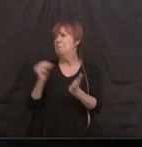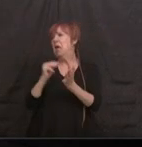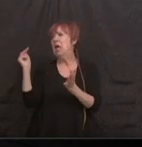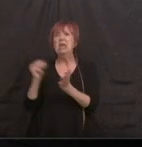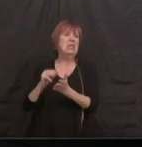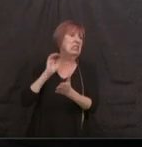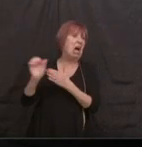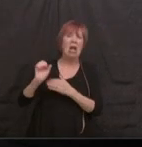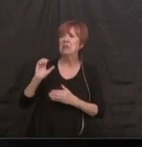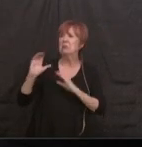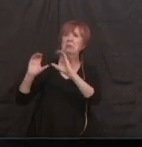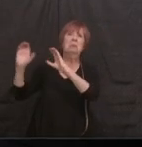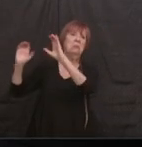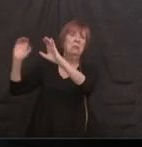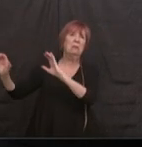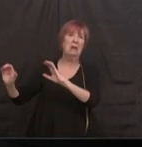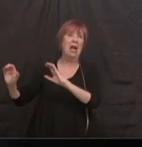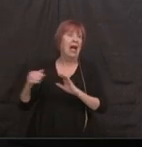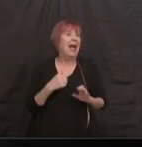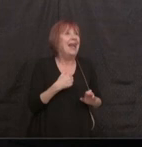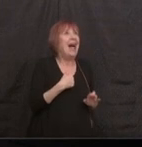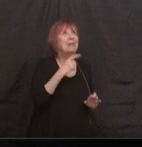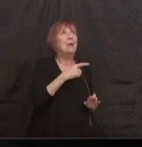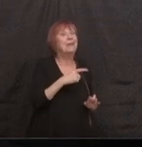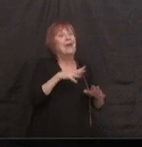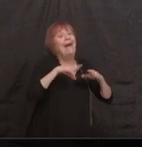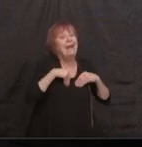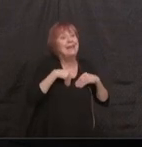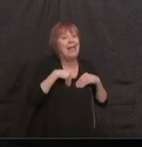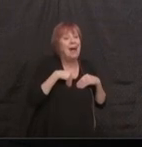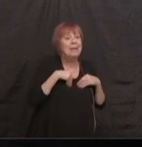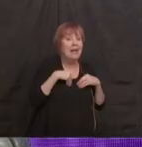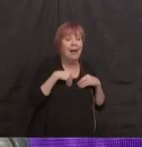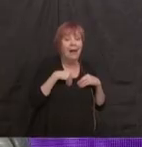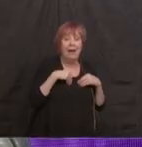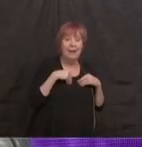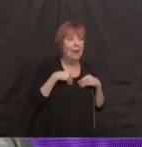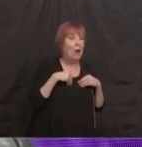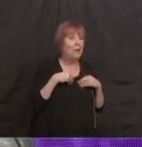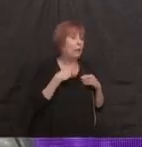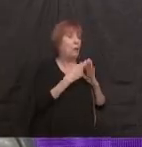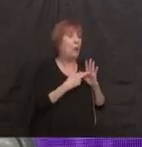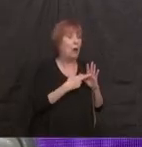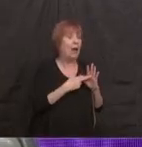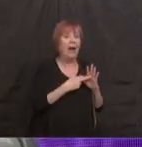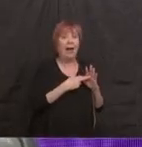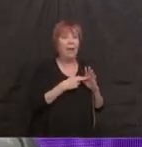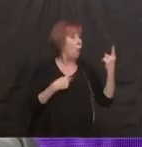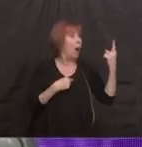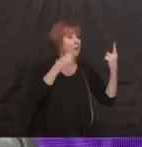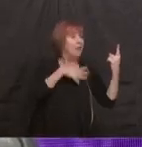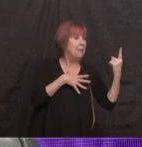of dollars, and it was supposed to be like an honor that I was cast in it. And there was one female lead to seven male